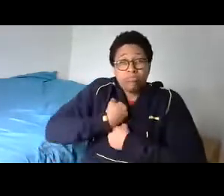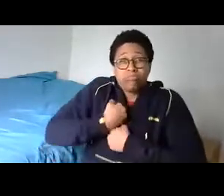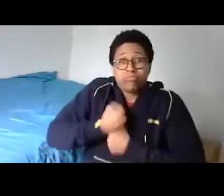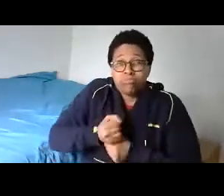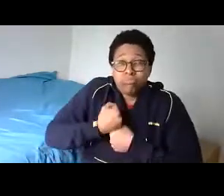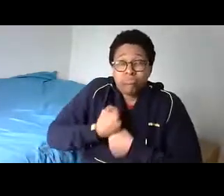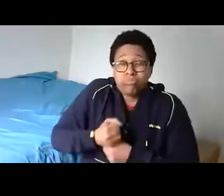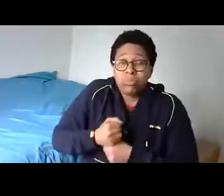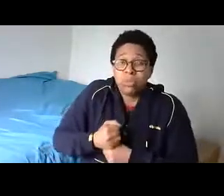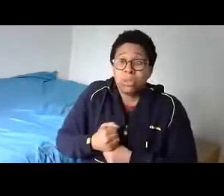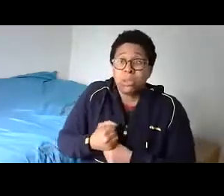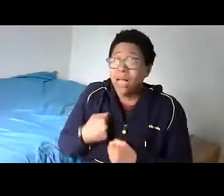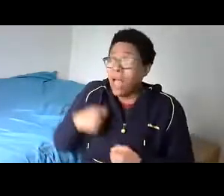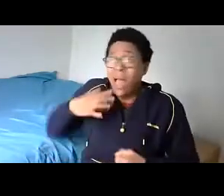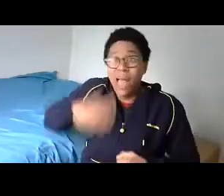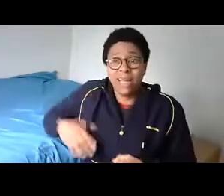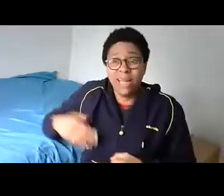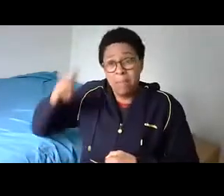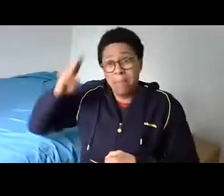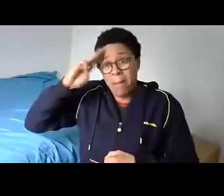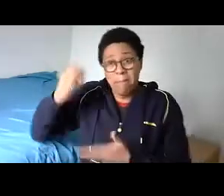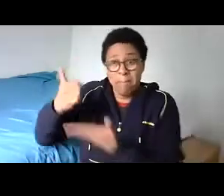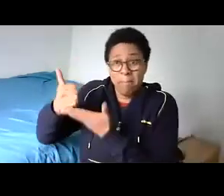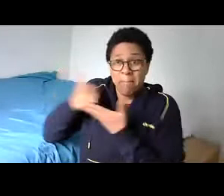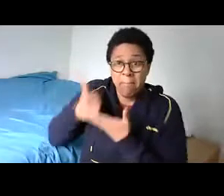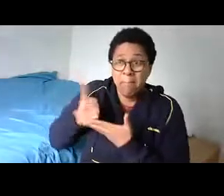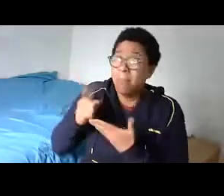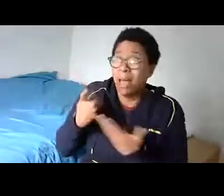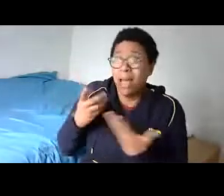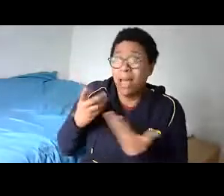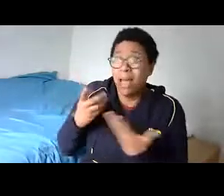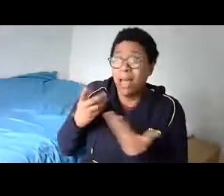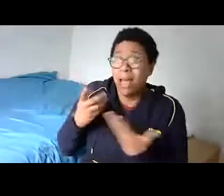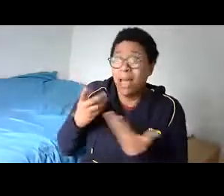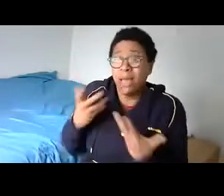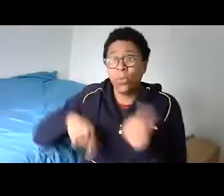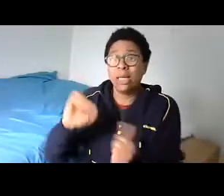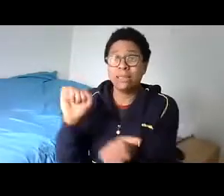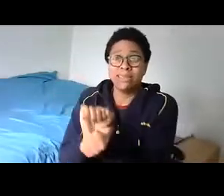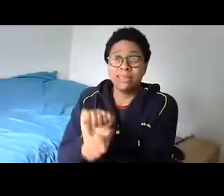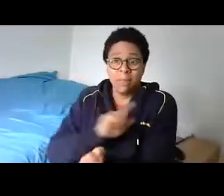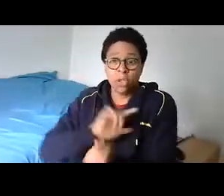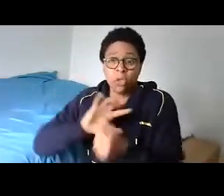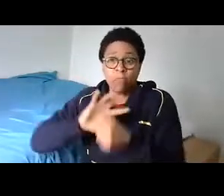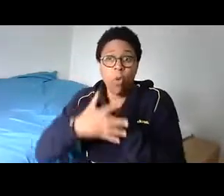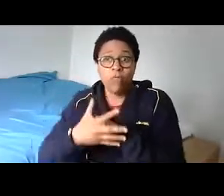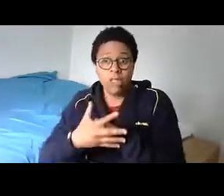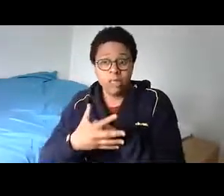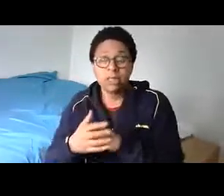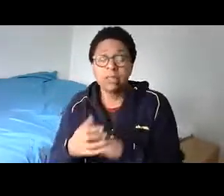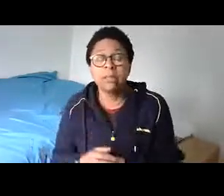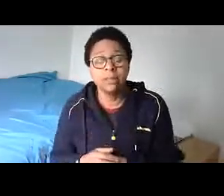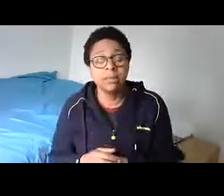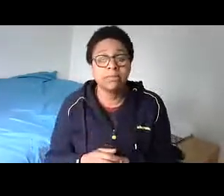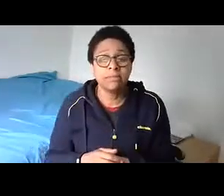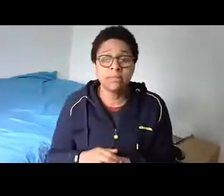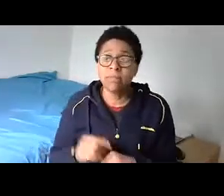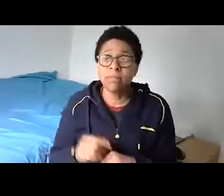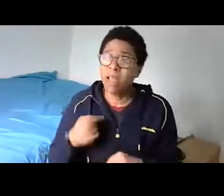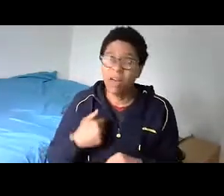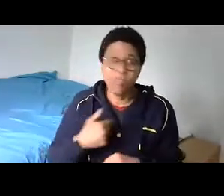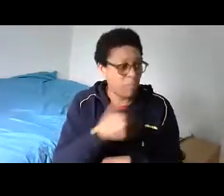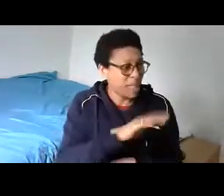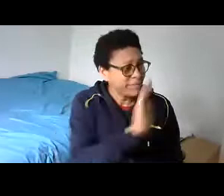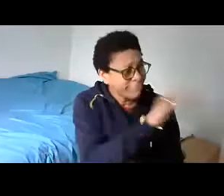the moment, I'm with my mom because of what's happened. We are stuck, obviously, because of the COVID. I've got the case with the solicitor